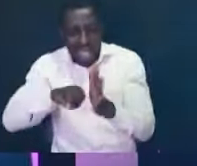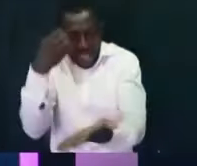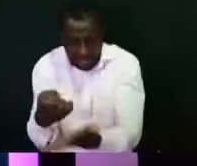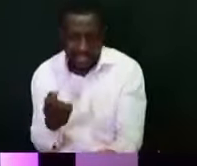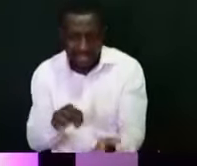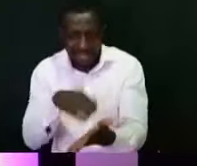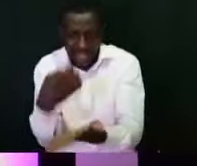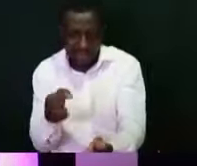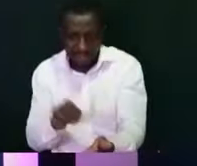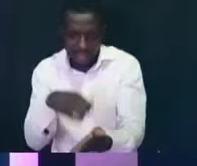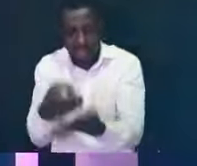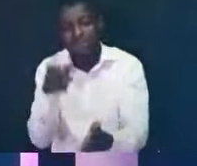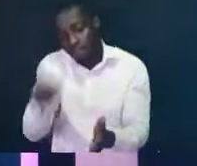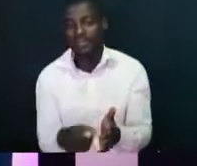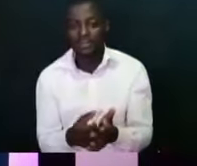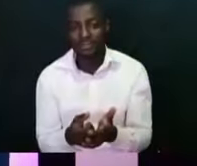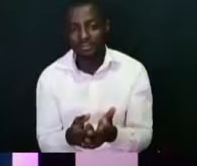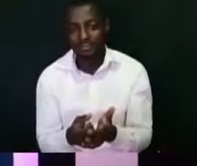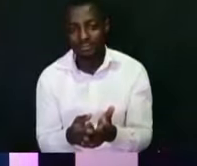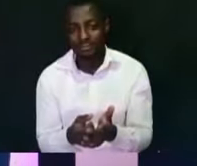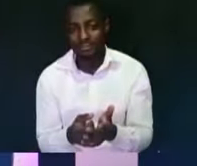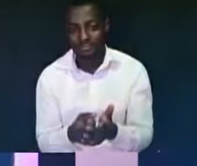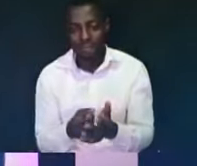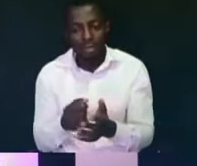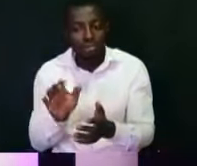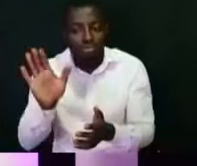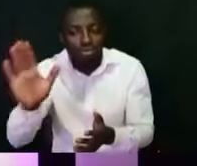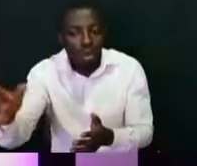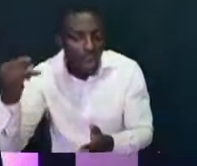opinion or Reason against the other